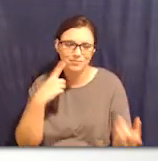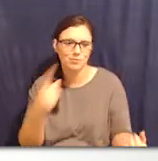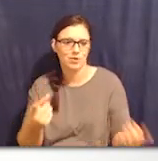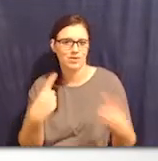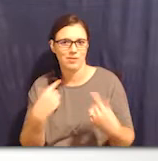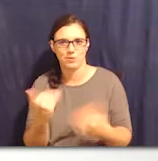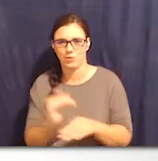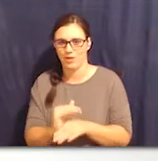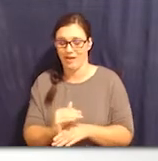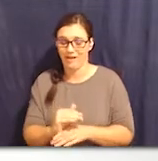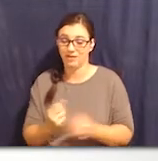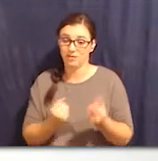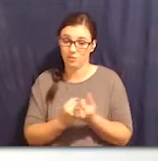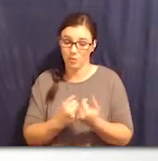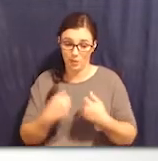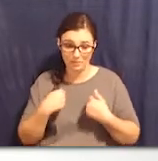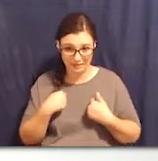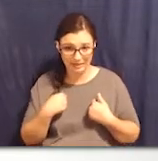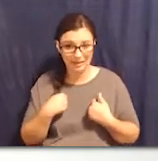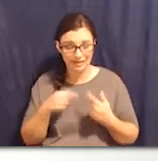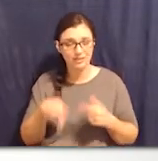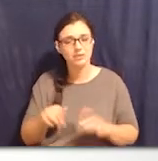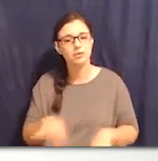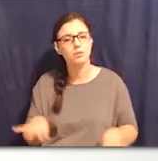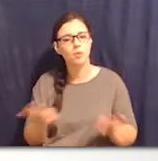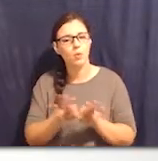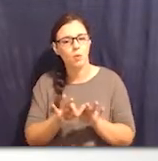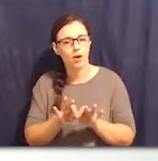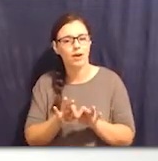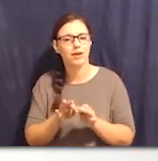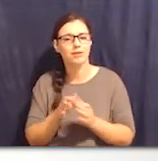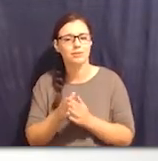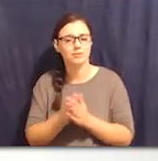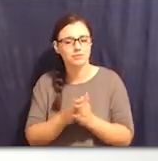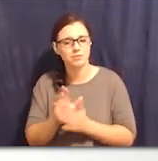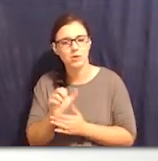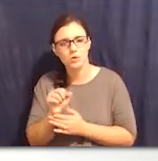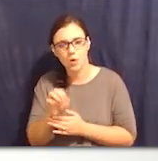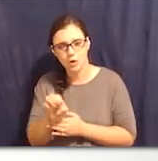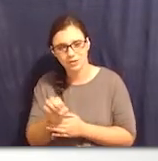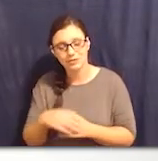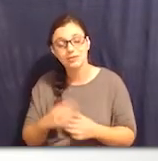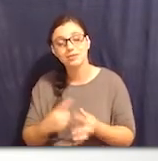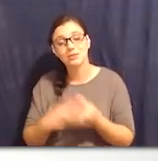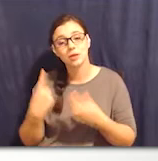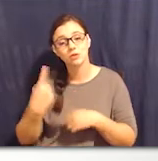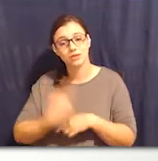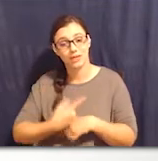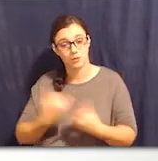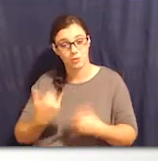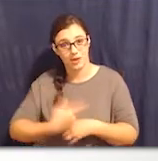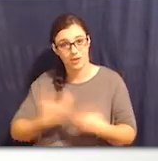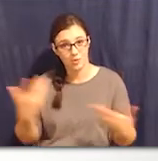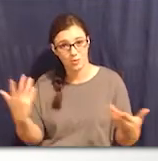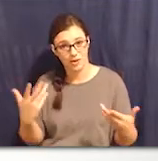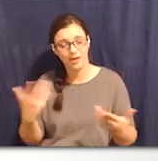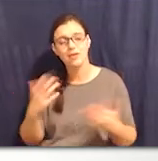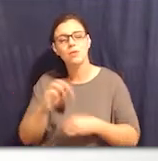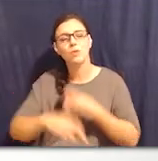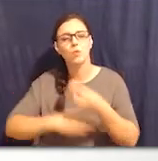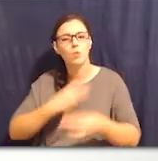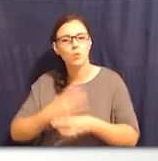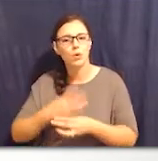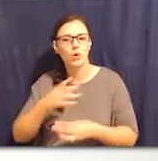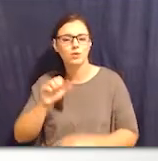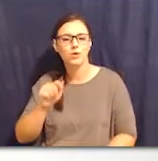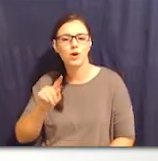of my heart for coming here tonight to support me and this important cause. This special day